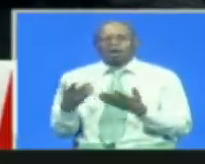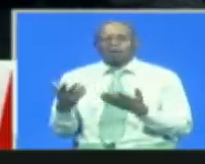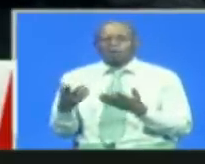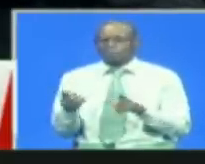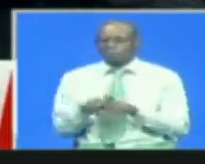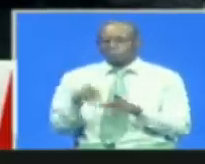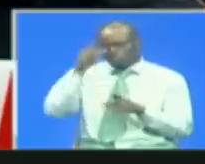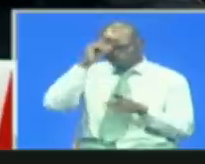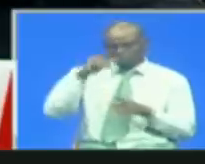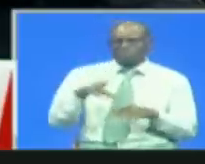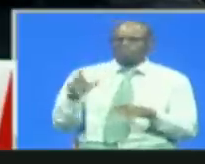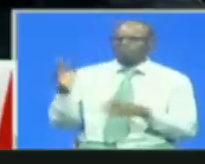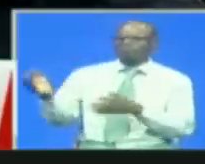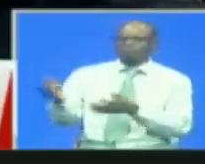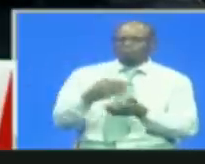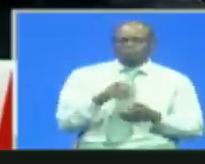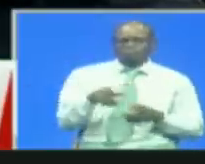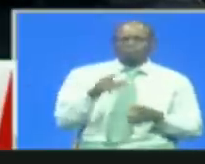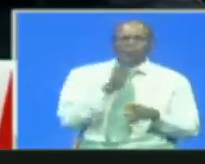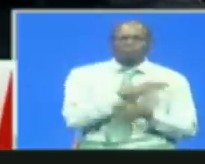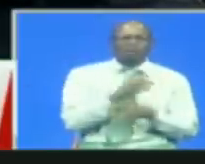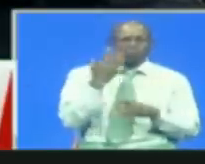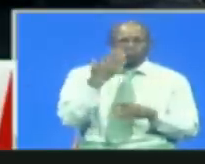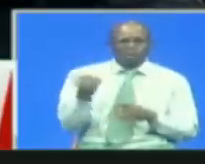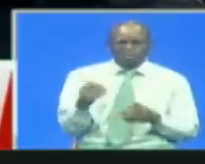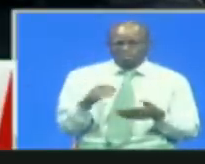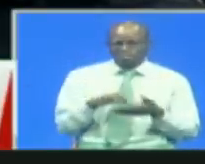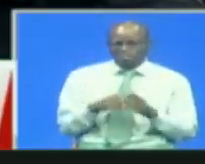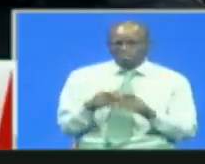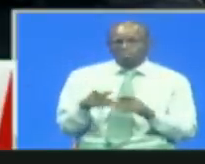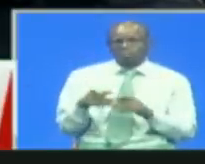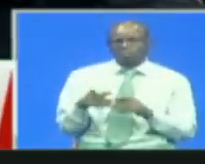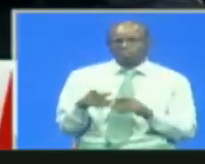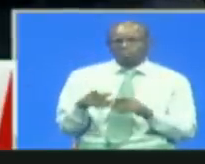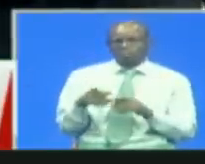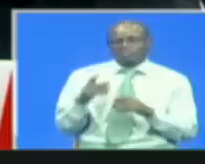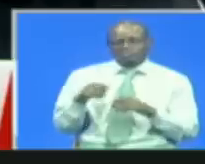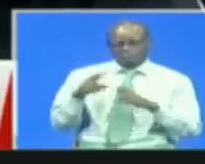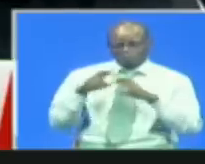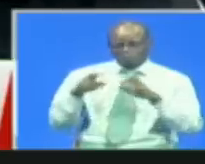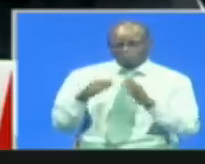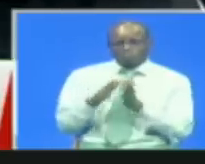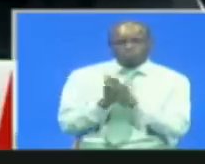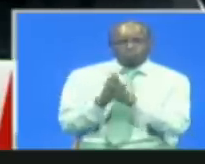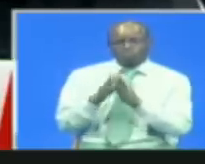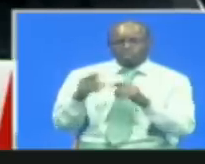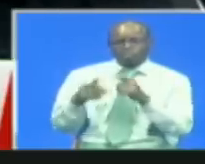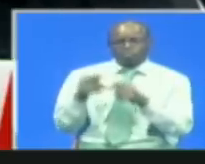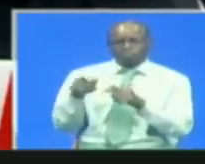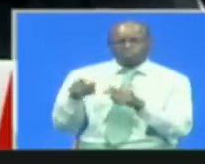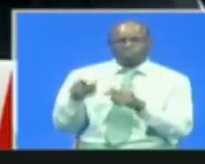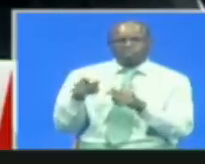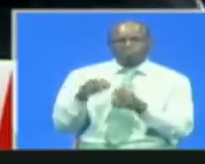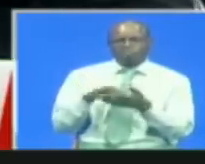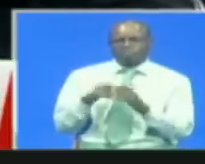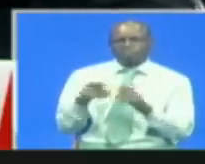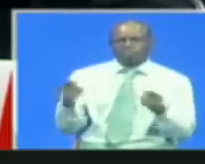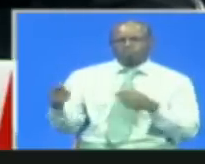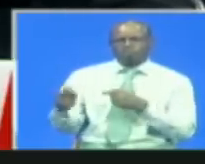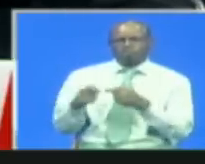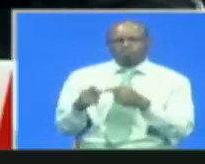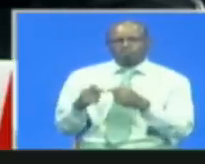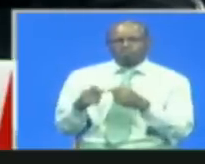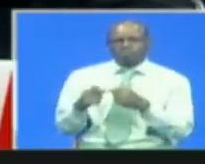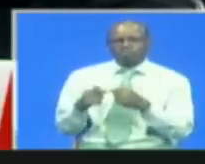reporter Edmund Nyabola embarks on a journey to unravel the mystery behind this saga. Here's a sneak preview of this Sunday's